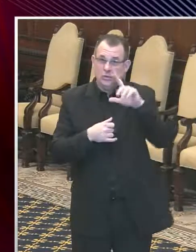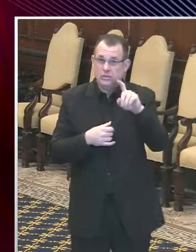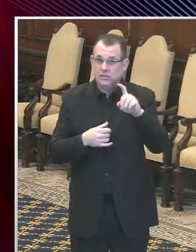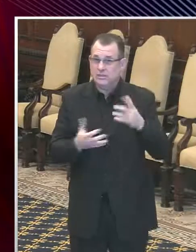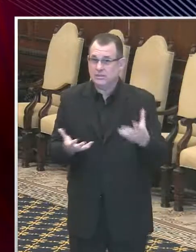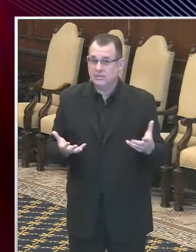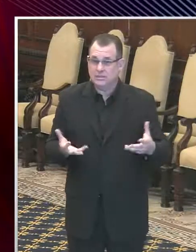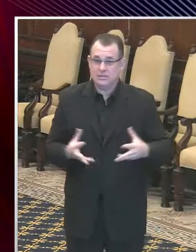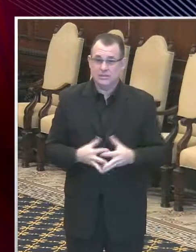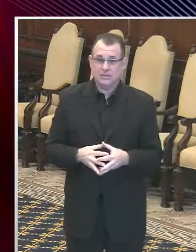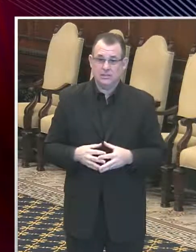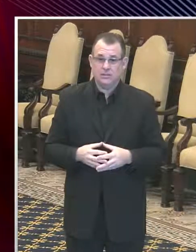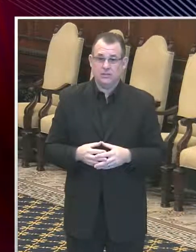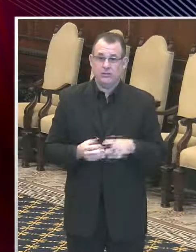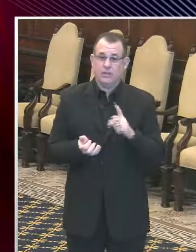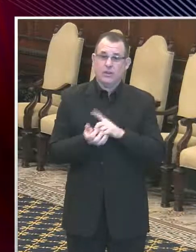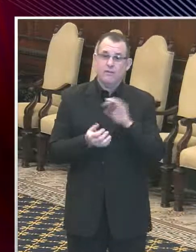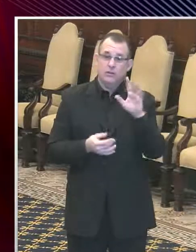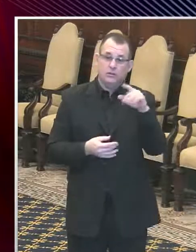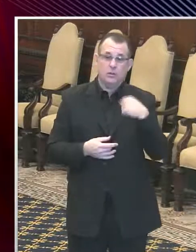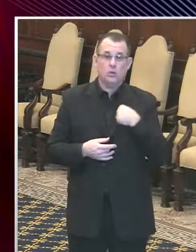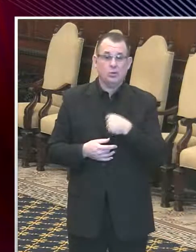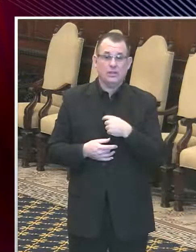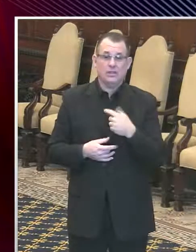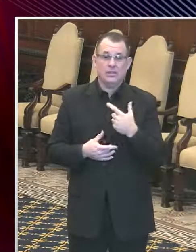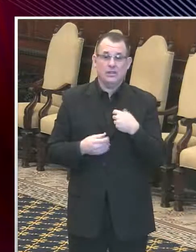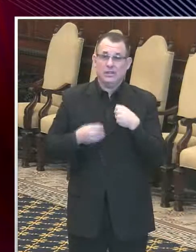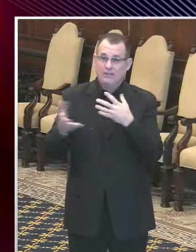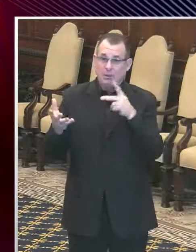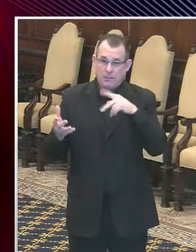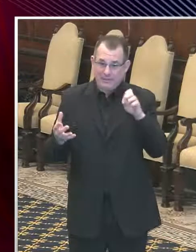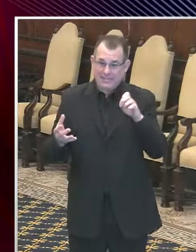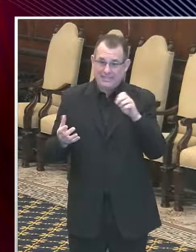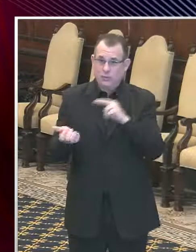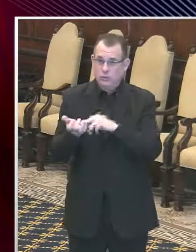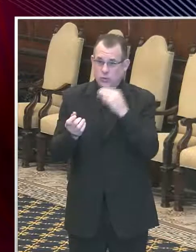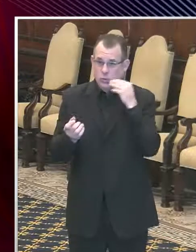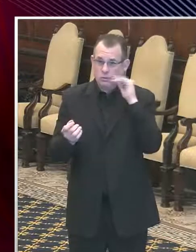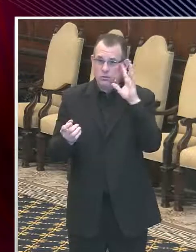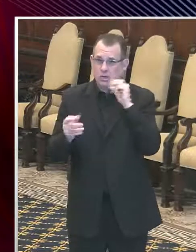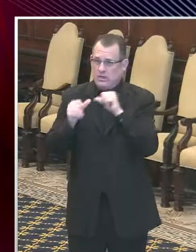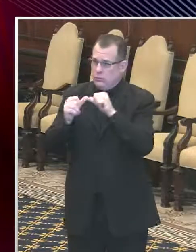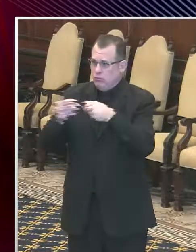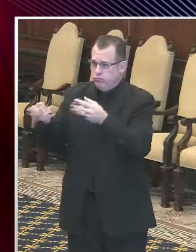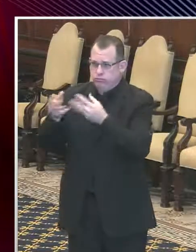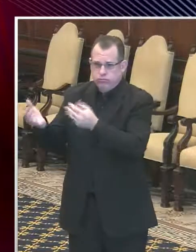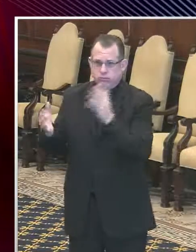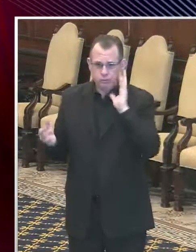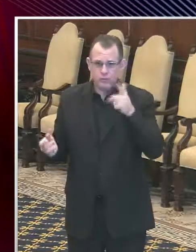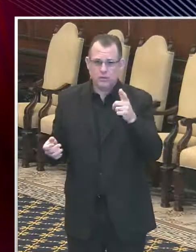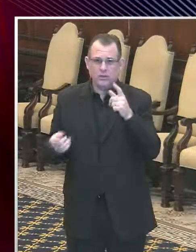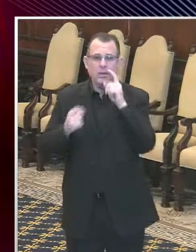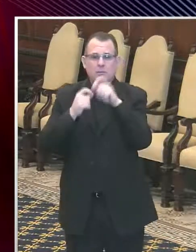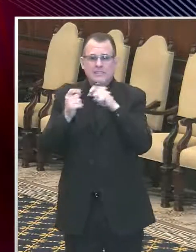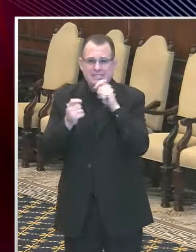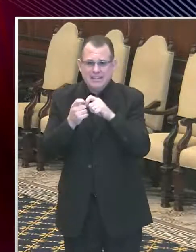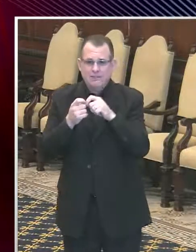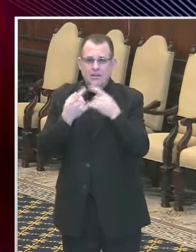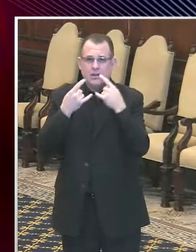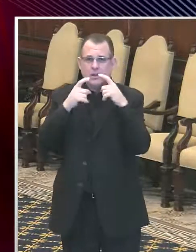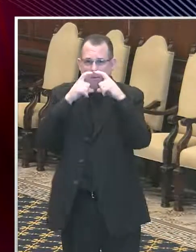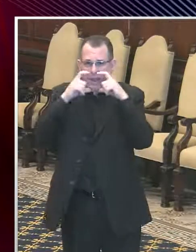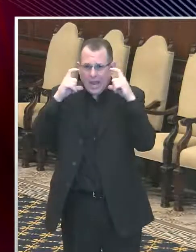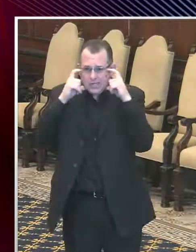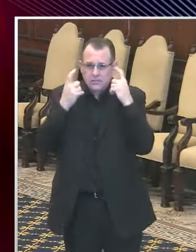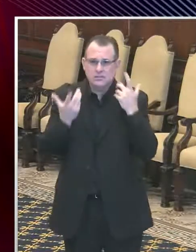Well, we have delivered PPE to nursing homes, and we will continue to deliver PPE to nursing homes, specifically the surgical masks.